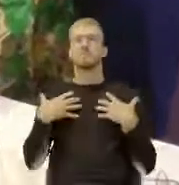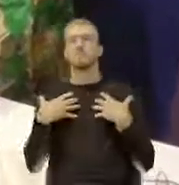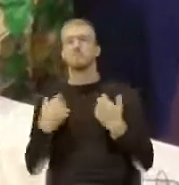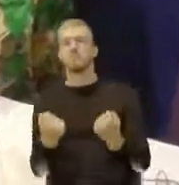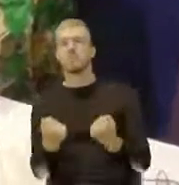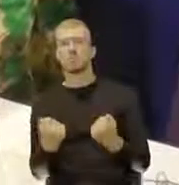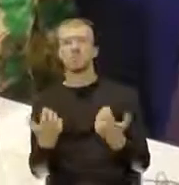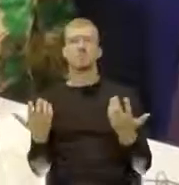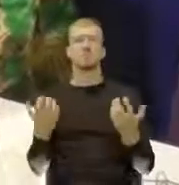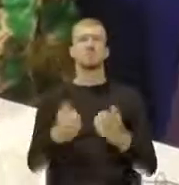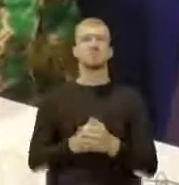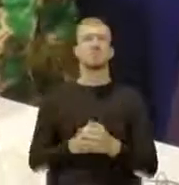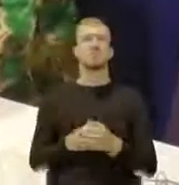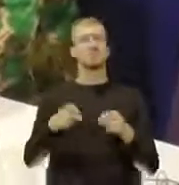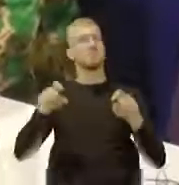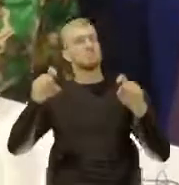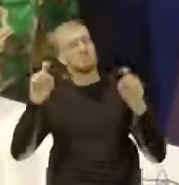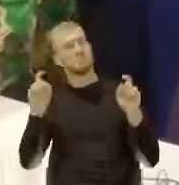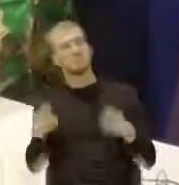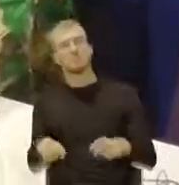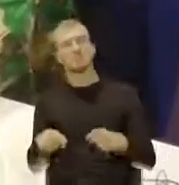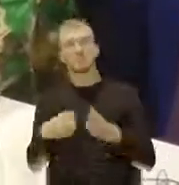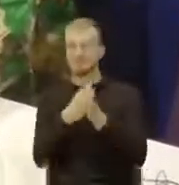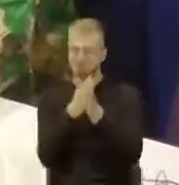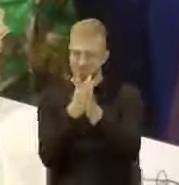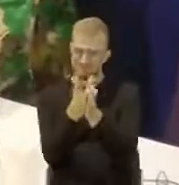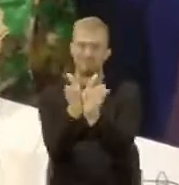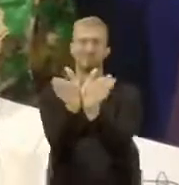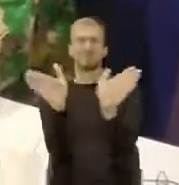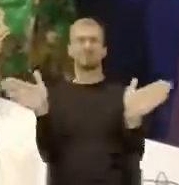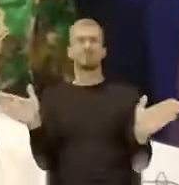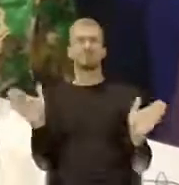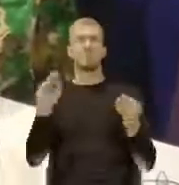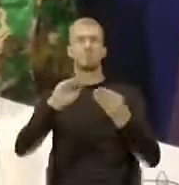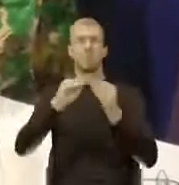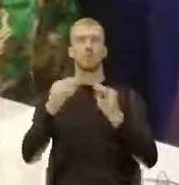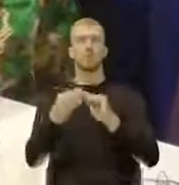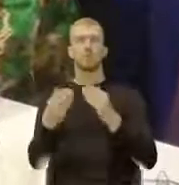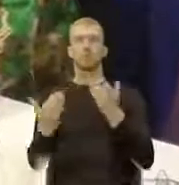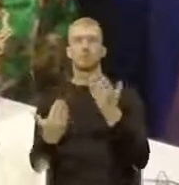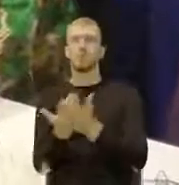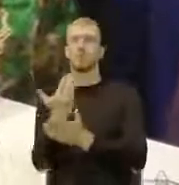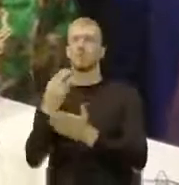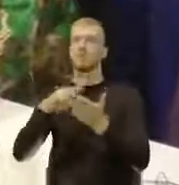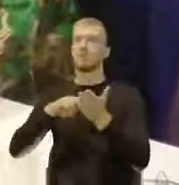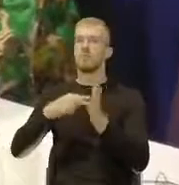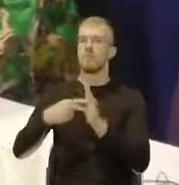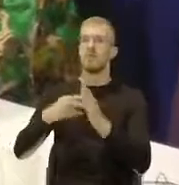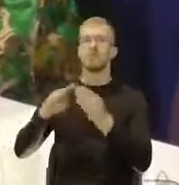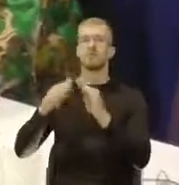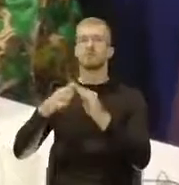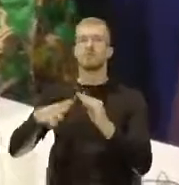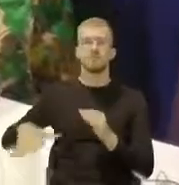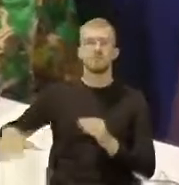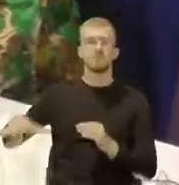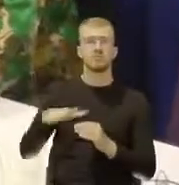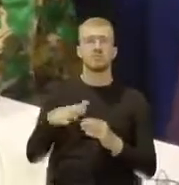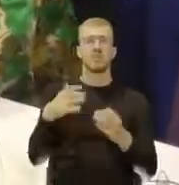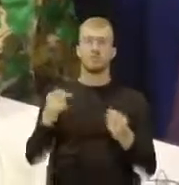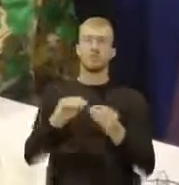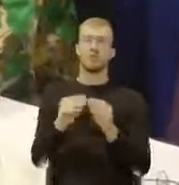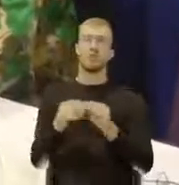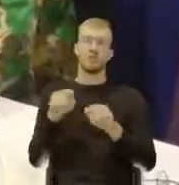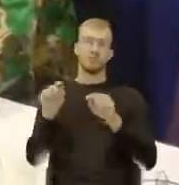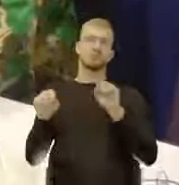issues. The New Urban Agenda talks about several of these issues. We're making progress on some. We're not making progress